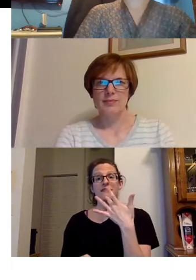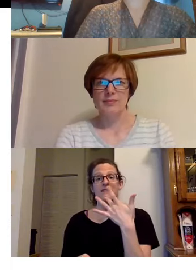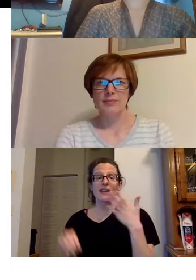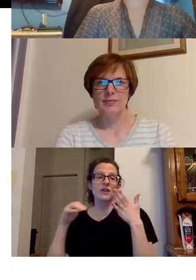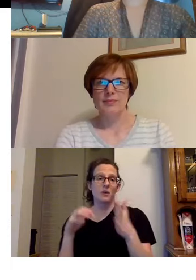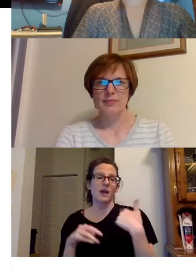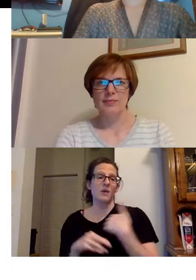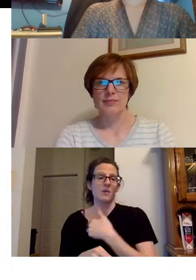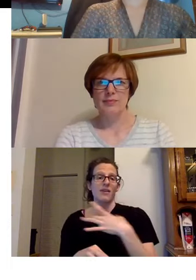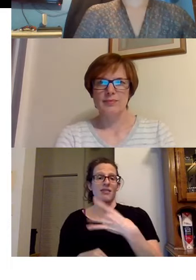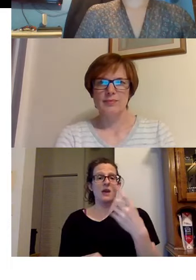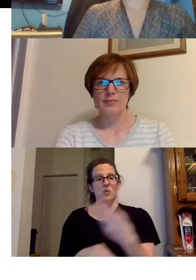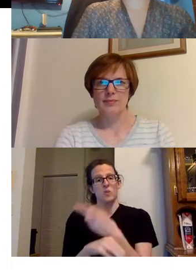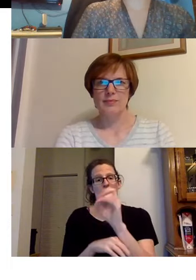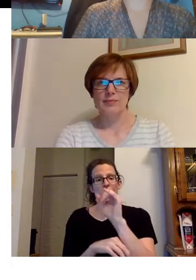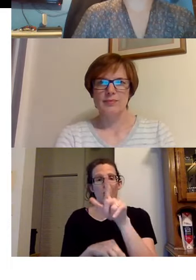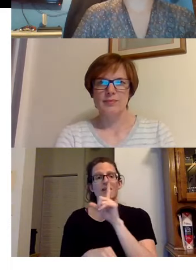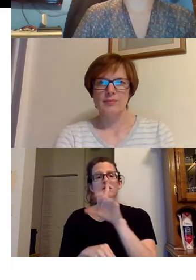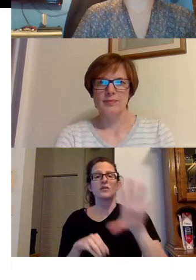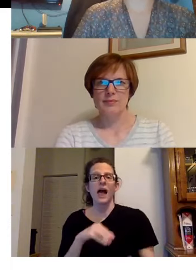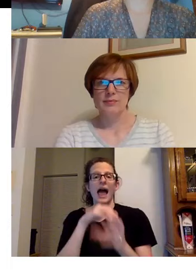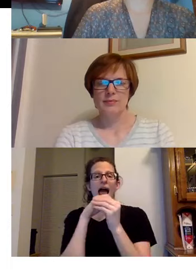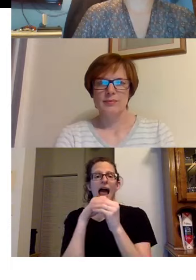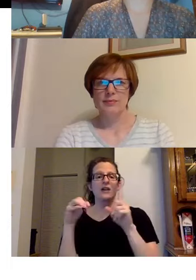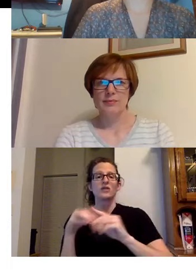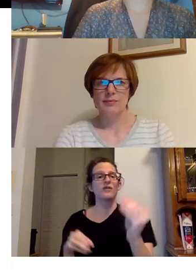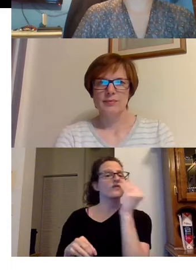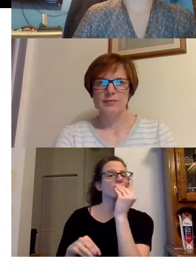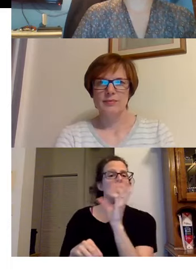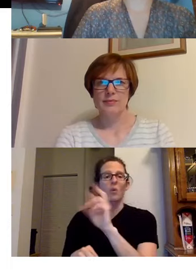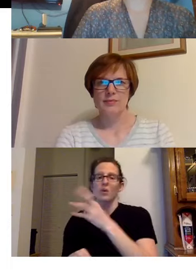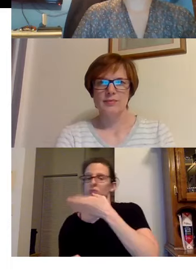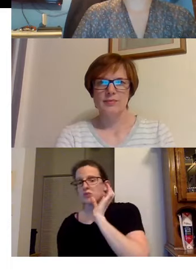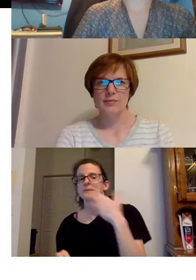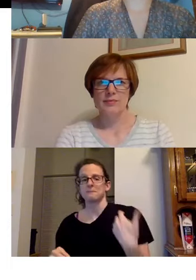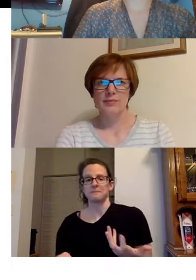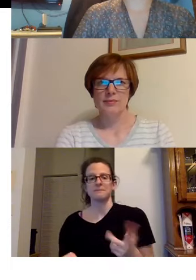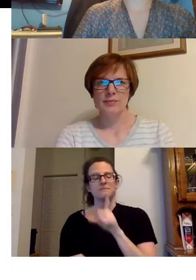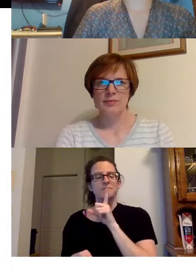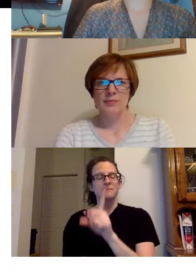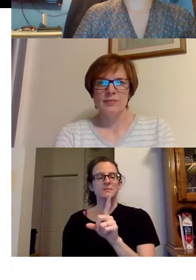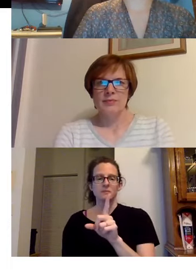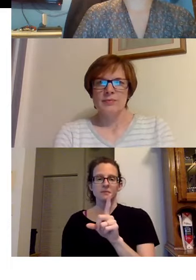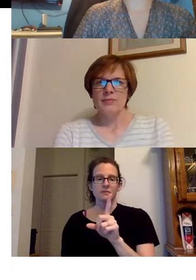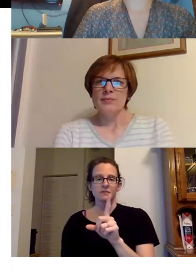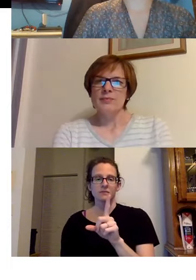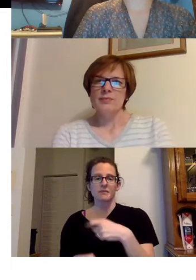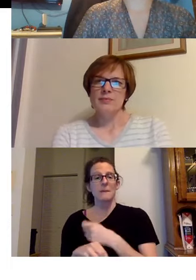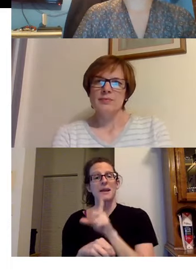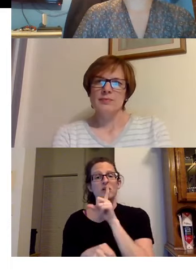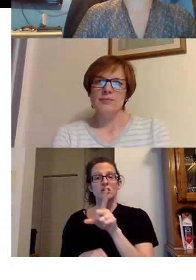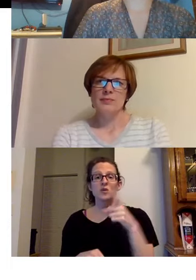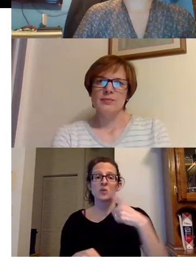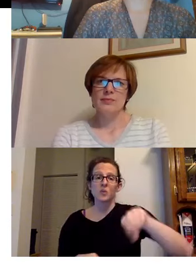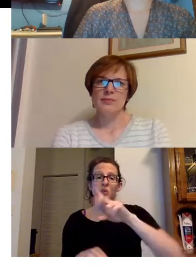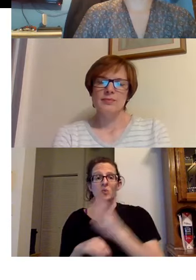to use oils is to add them to your food or drink. So just make sure that you are using either a